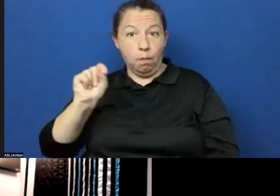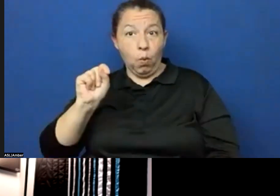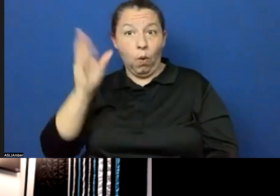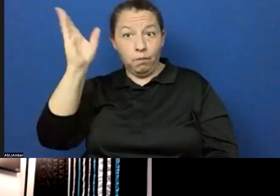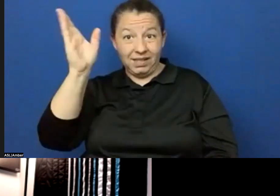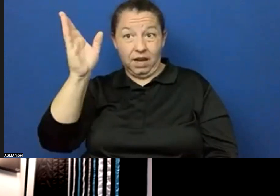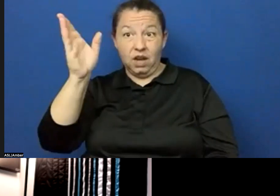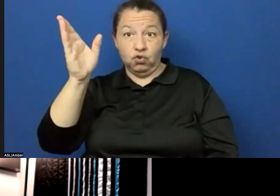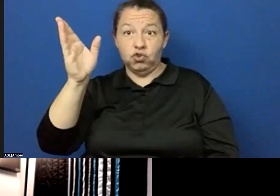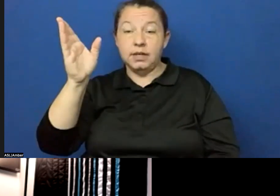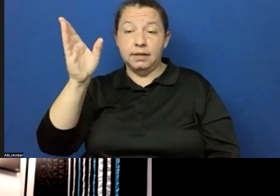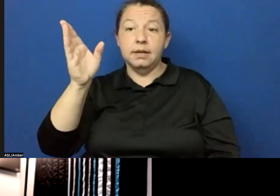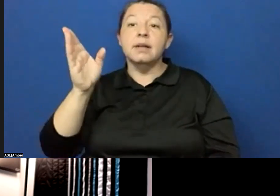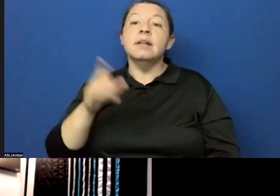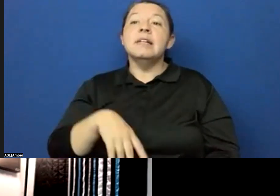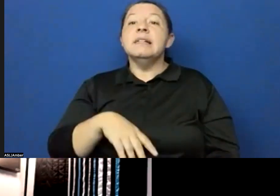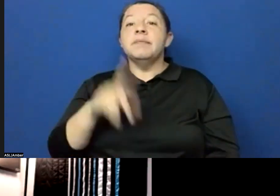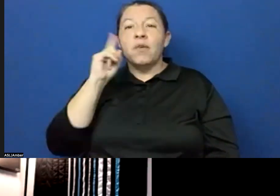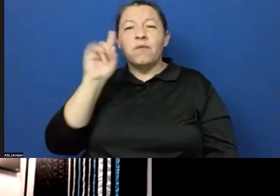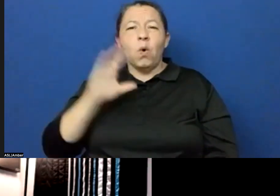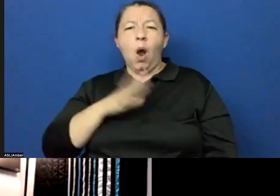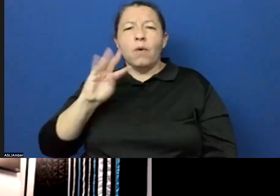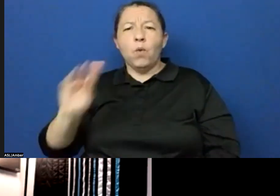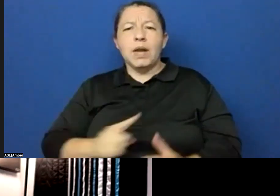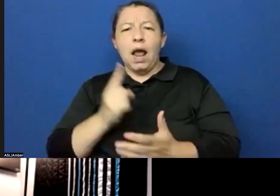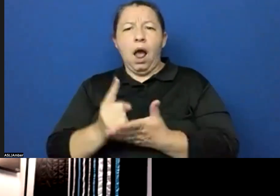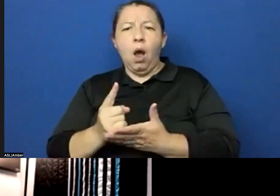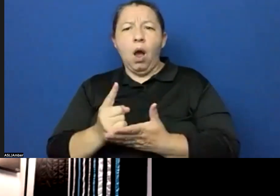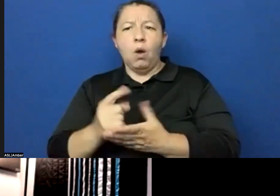really for our 40-hour that